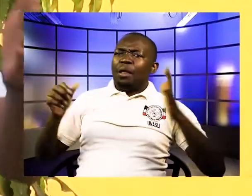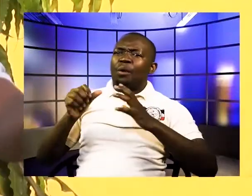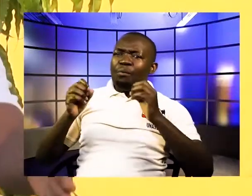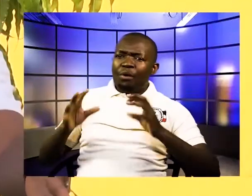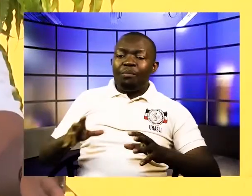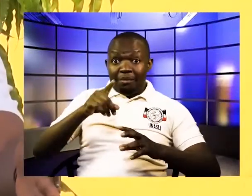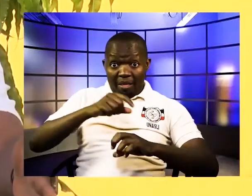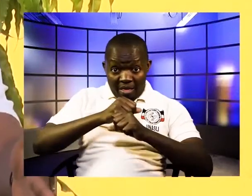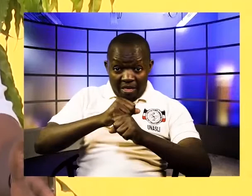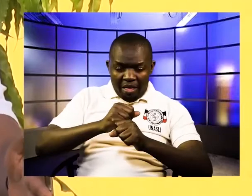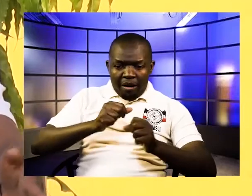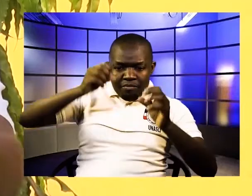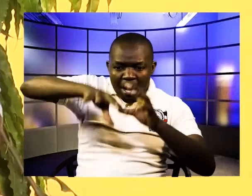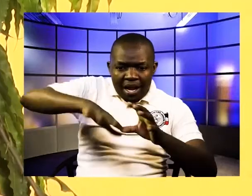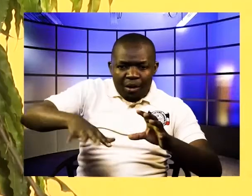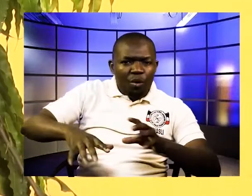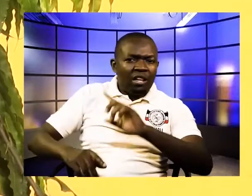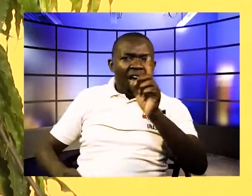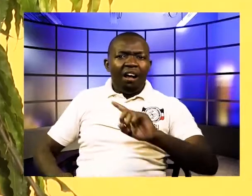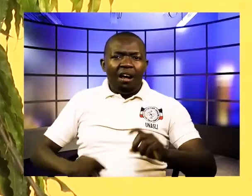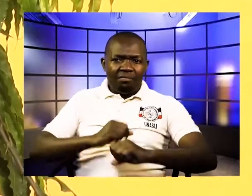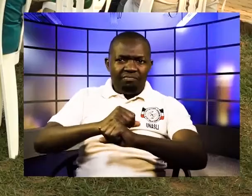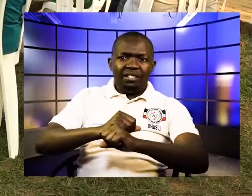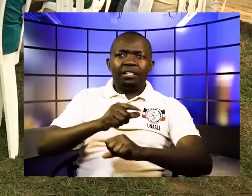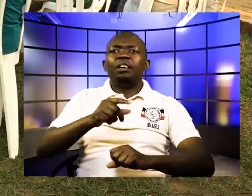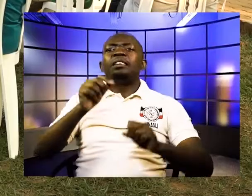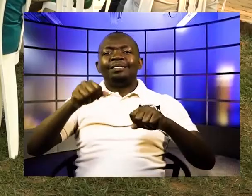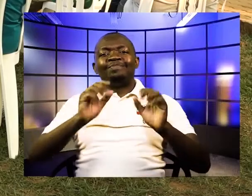That is safeguarding. Uh-huh. Let's clap for him.